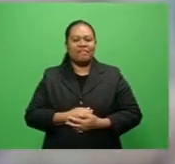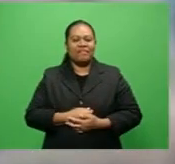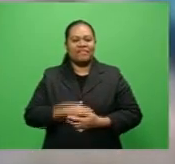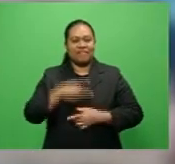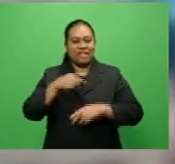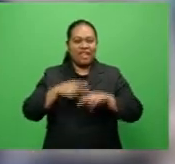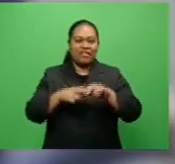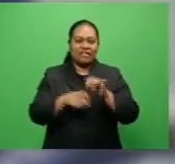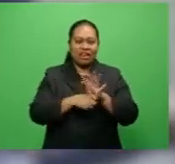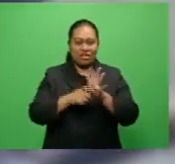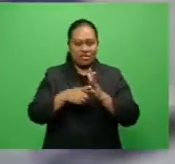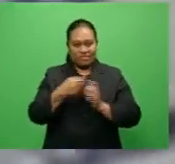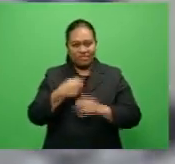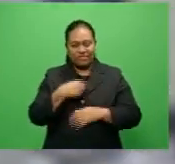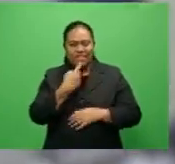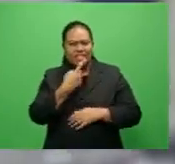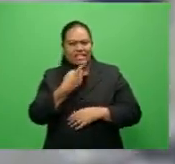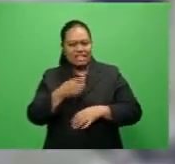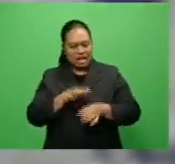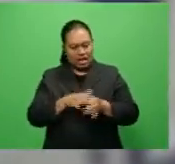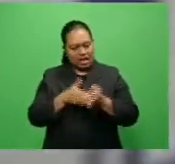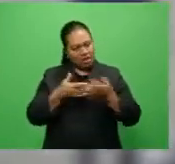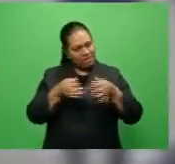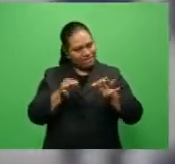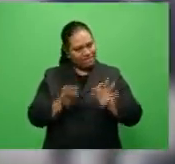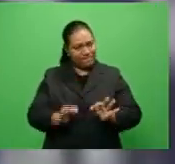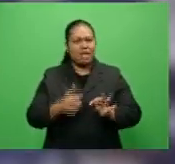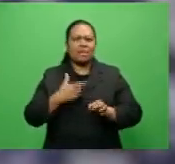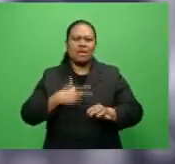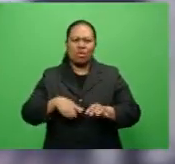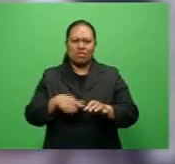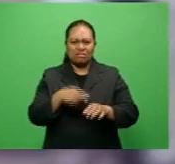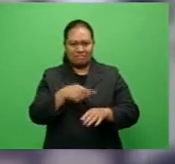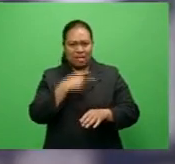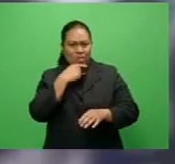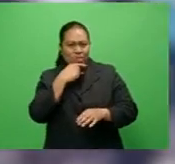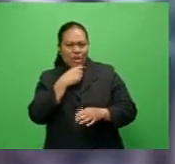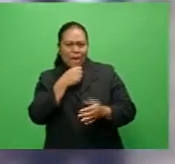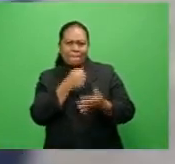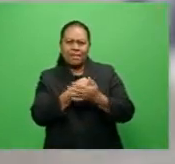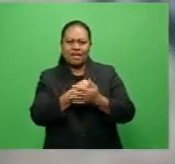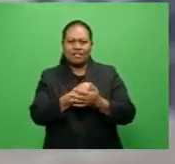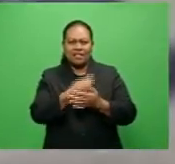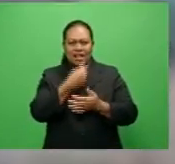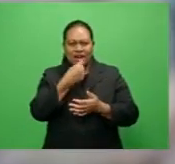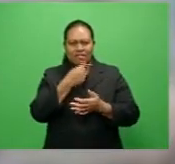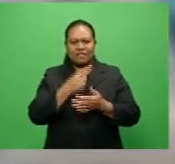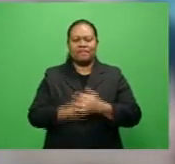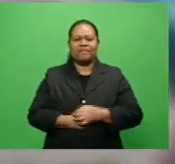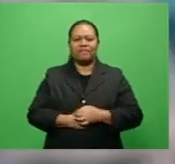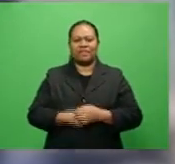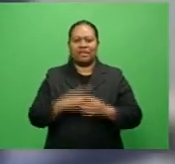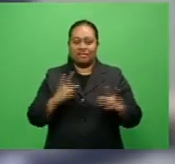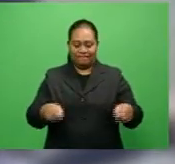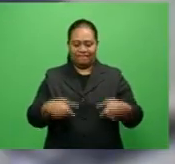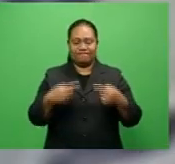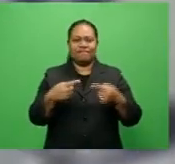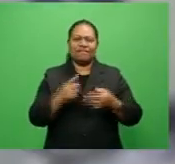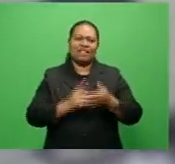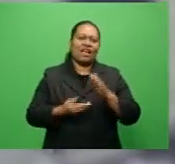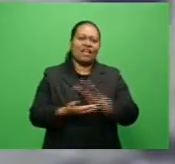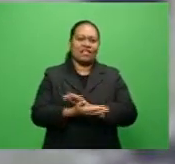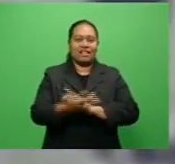Fiji Rugby Union came to the decision after Maya punched referee Penny Talemai Vavalangi during the under-19 match